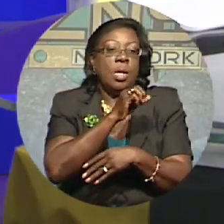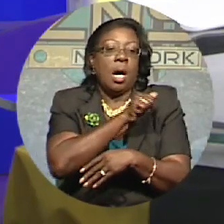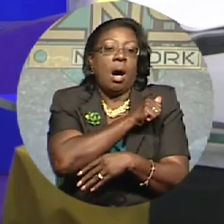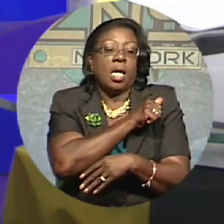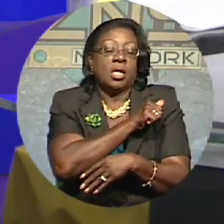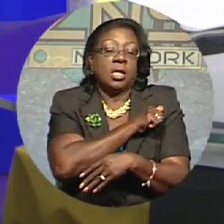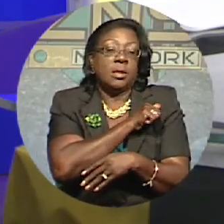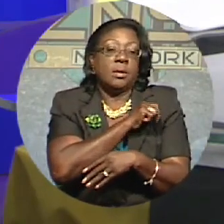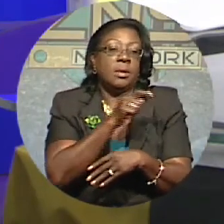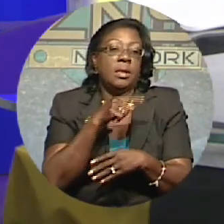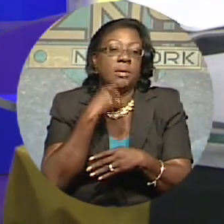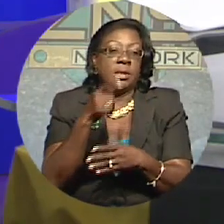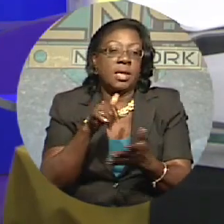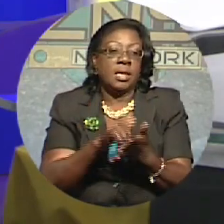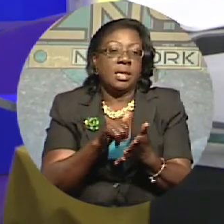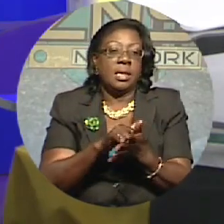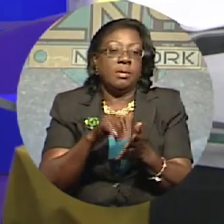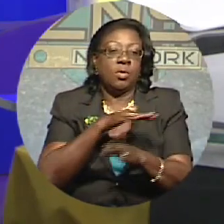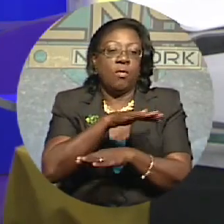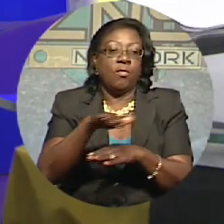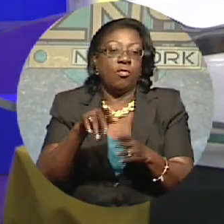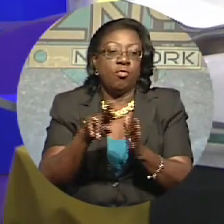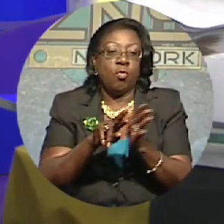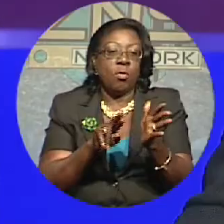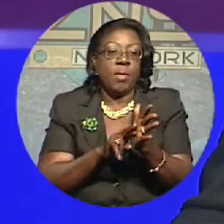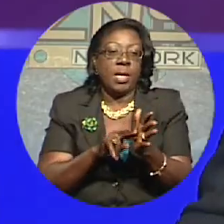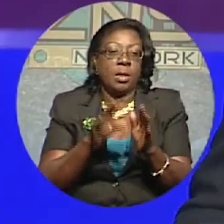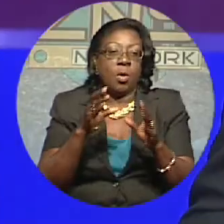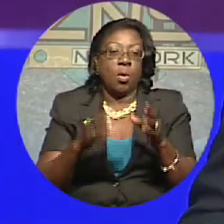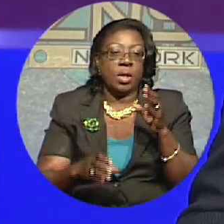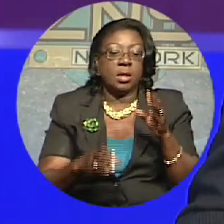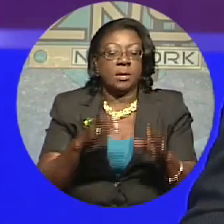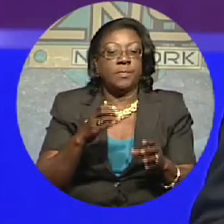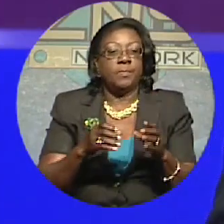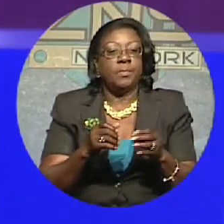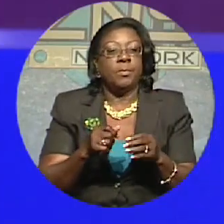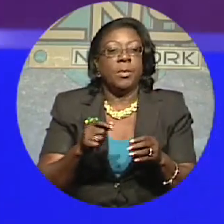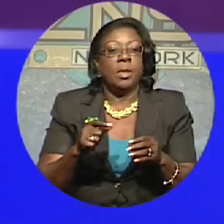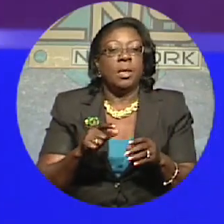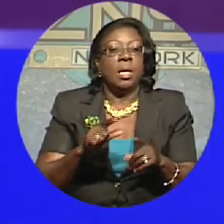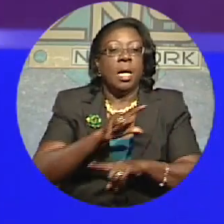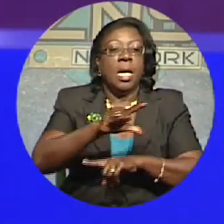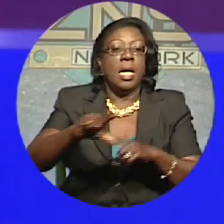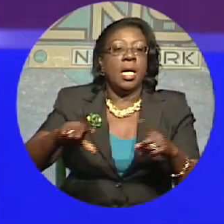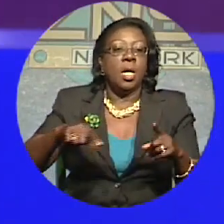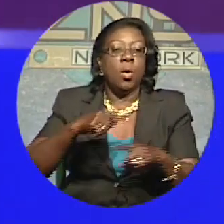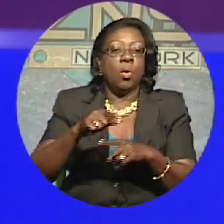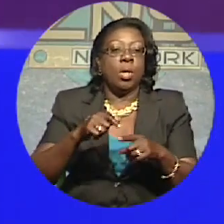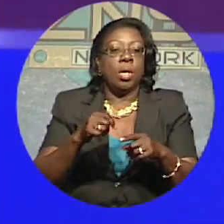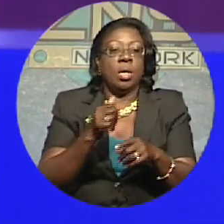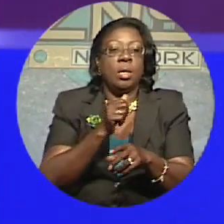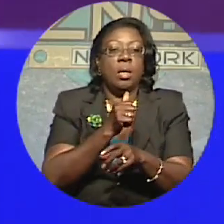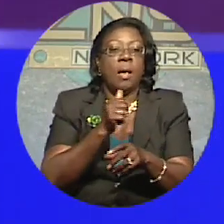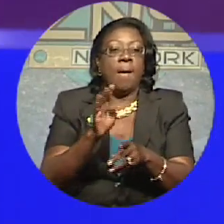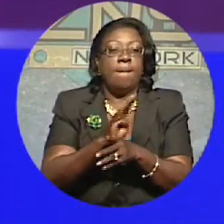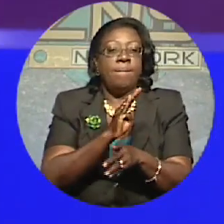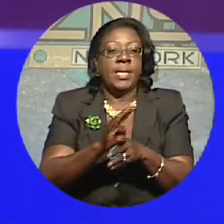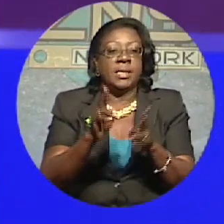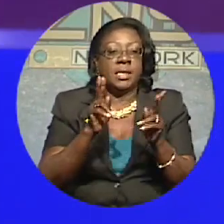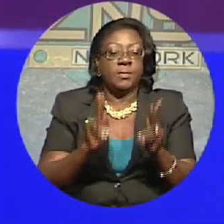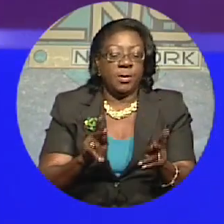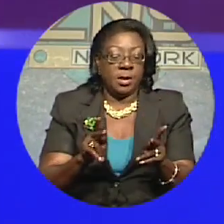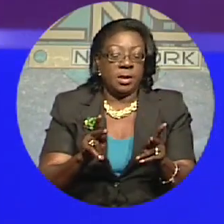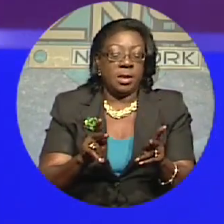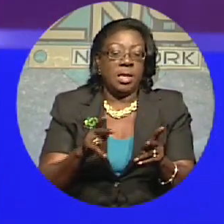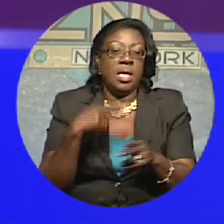proceedings. But he was overruled by the court. A local entrepreneur is using creative ways to encourage Bahamians